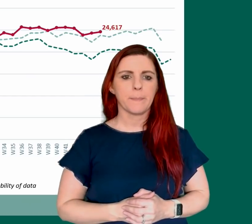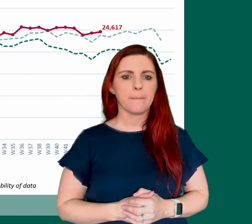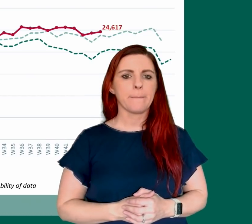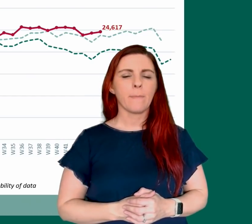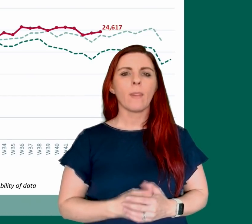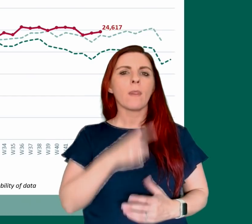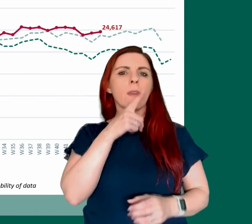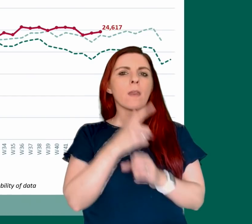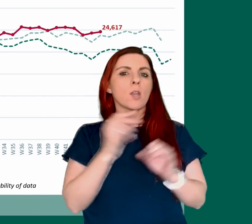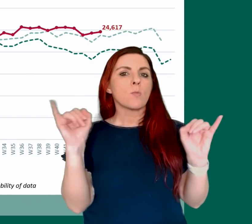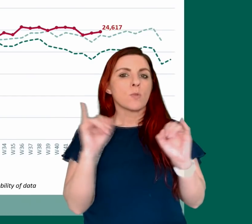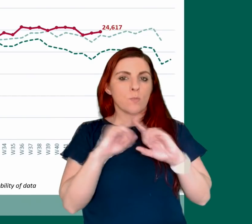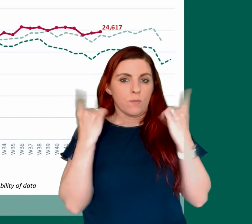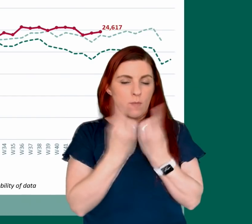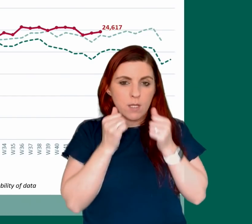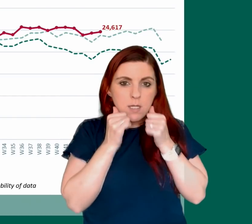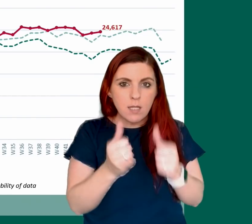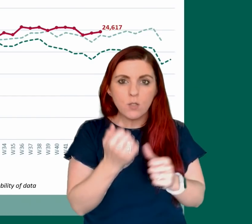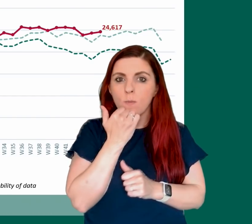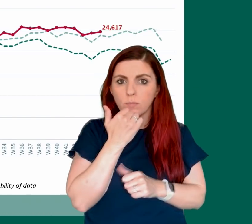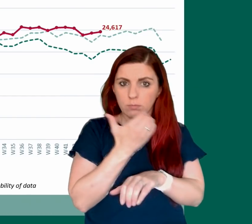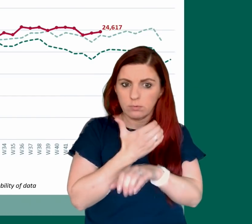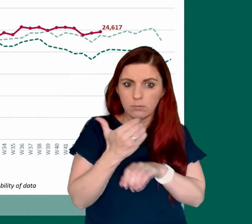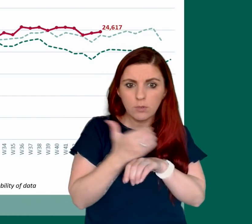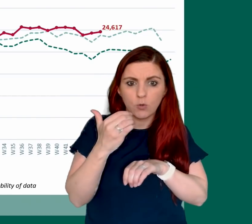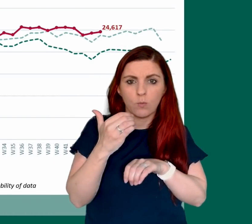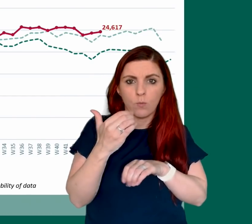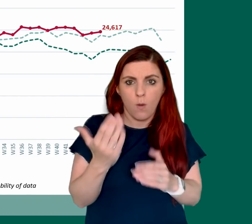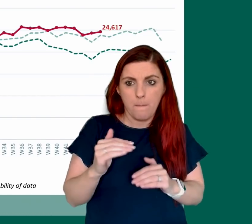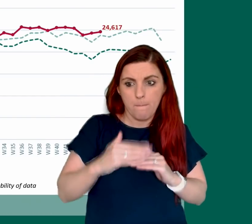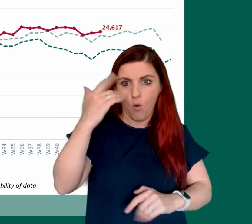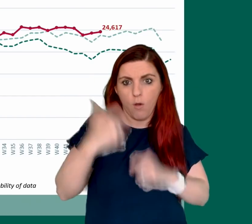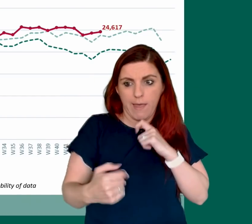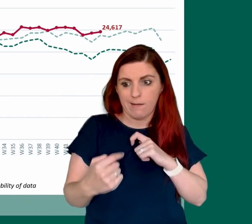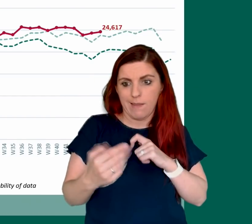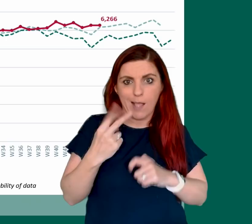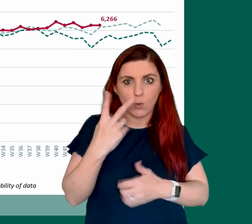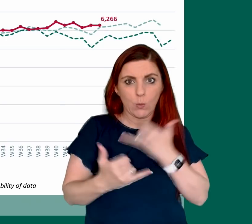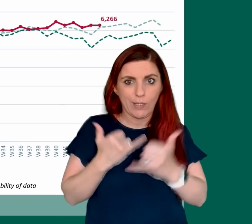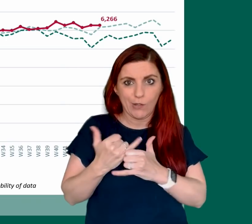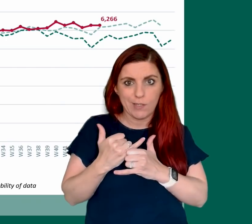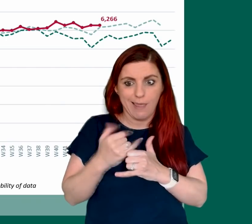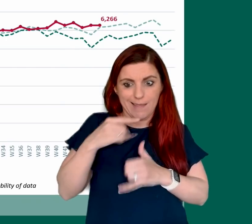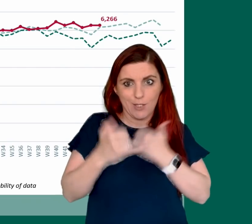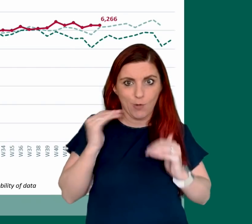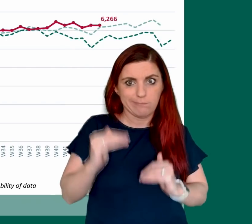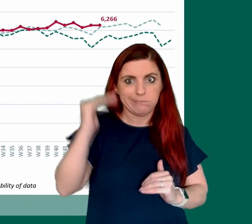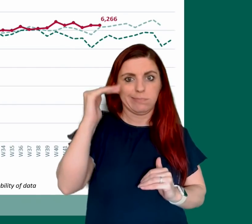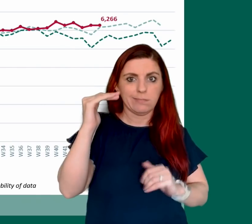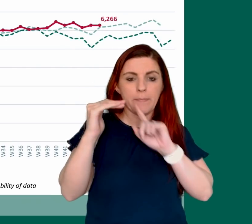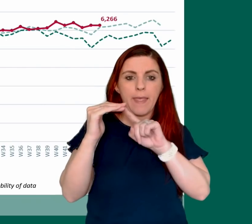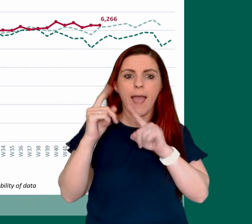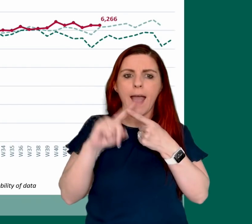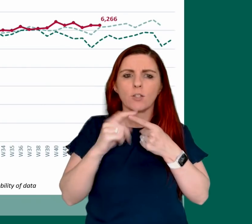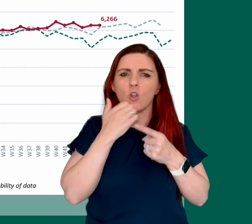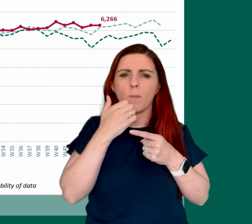In terms of just our attendances, we can see that attendances continue to run higher than 2019 or 2020. Our admissions also just